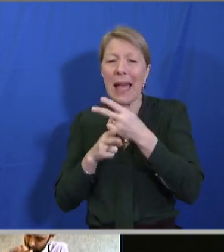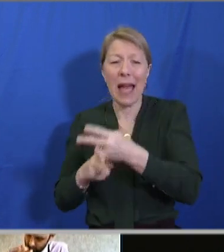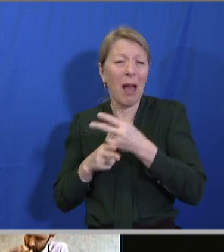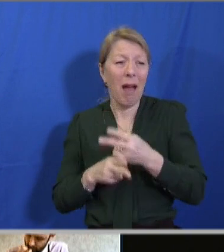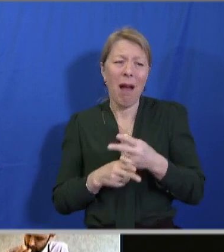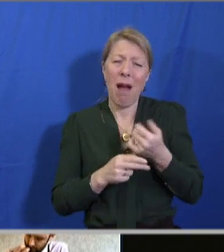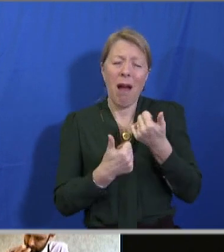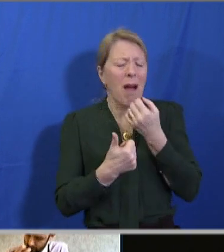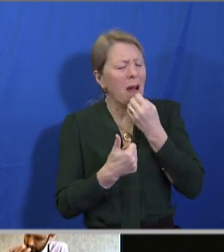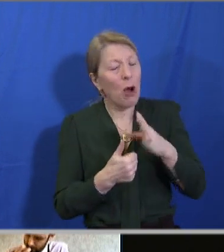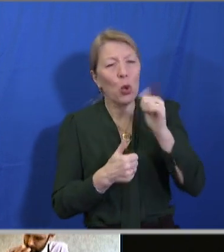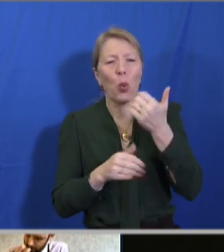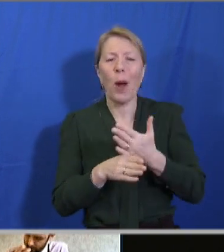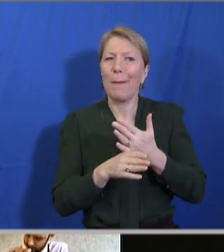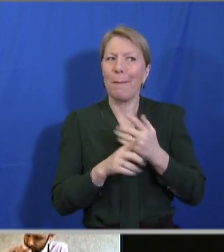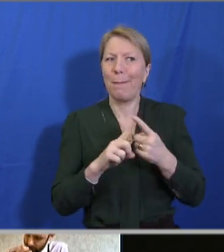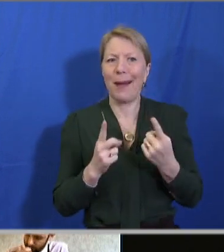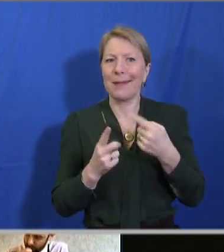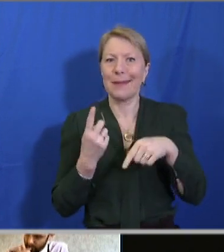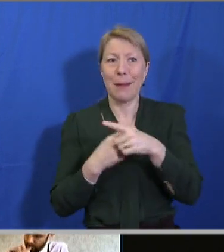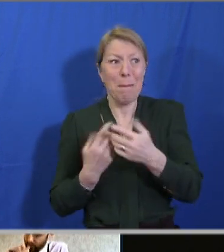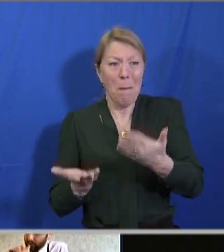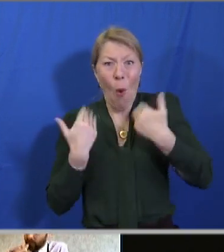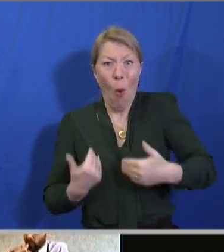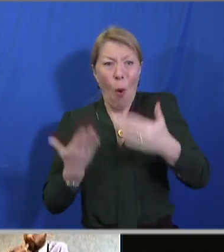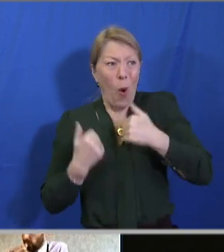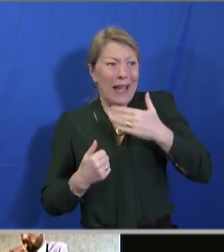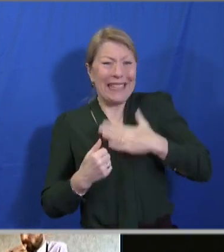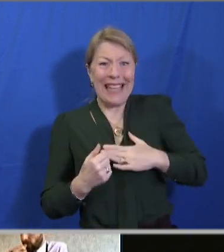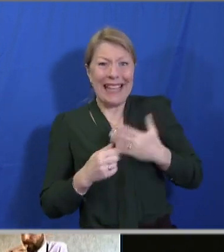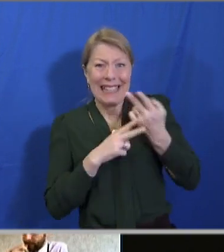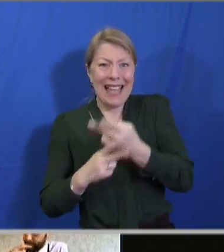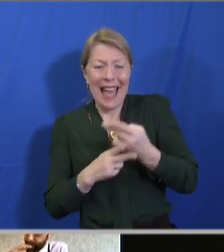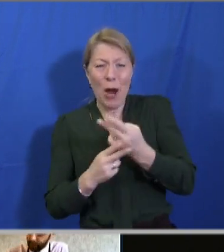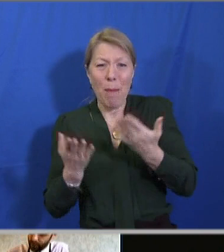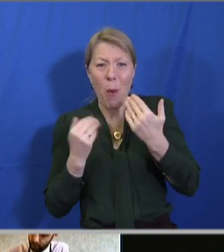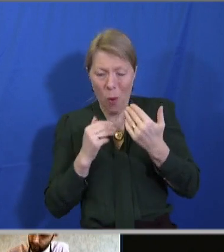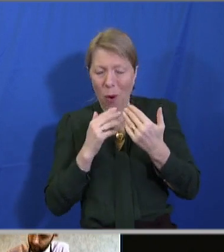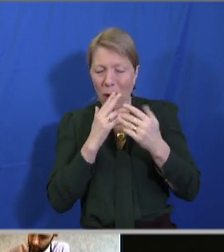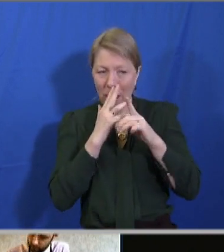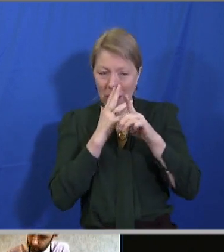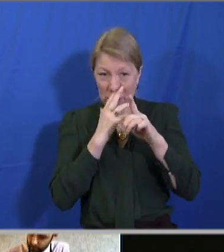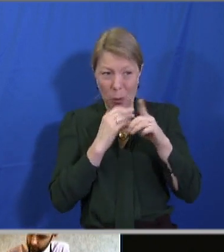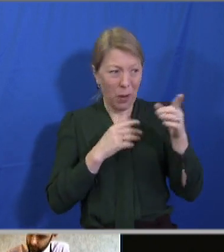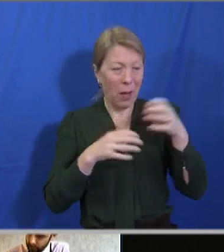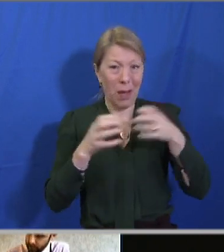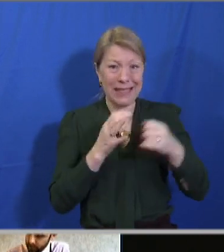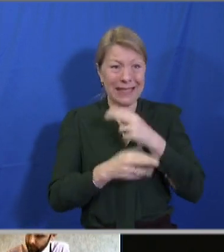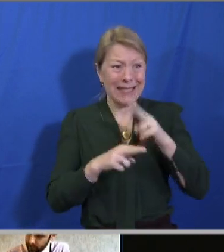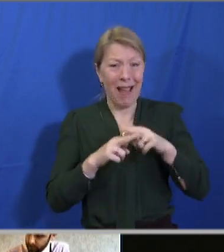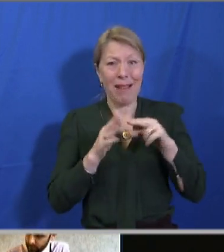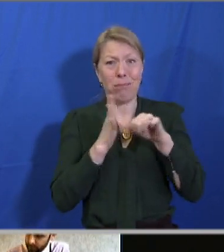and providers have been experiencing difficulties with staff retention and recruitment, and of course the recent progression of Omicron